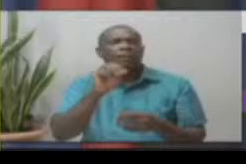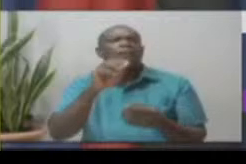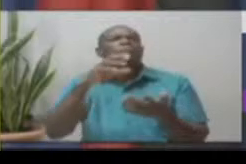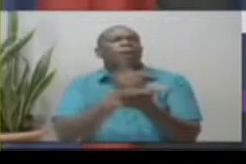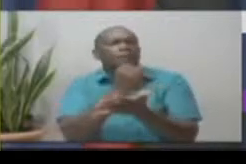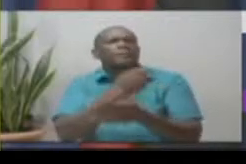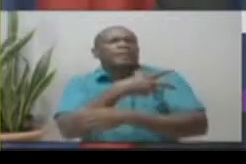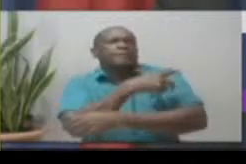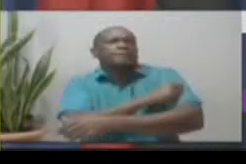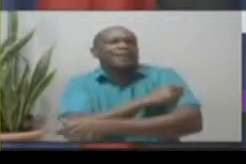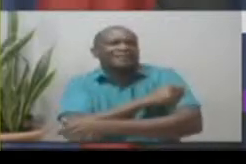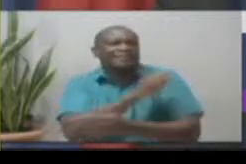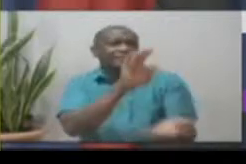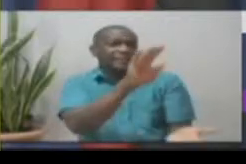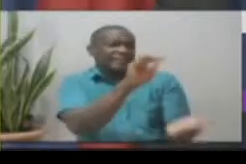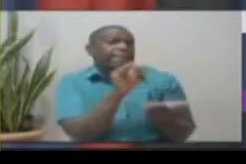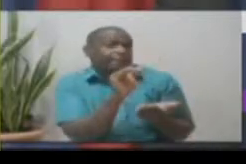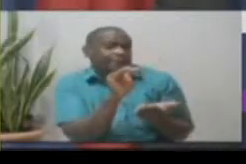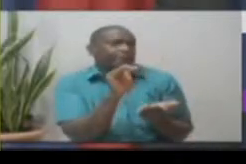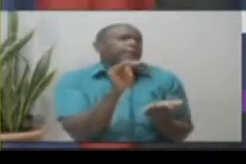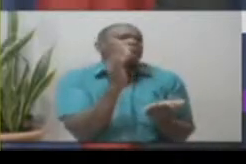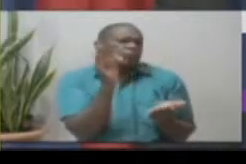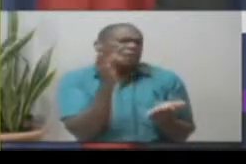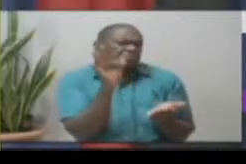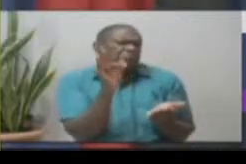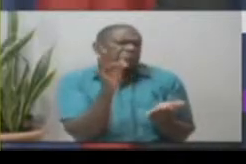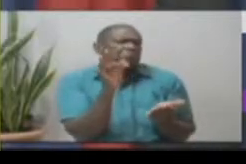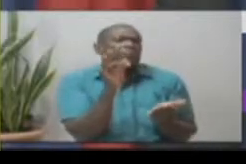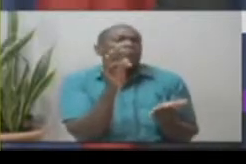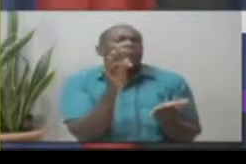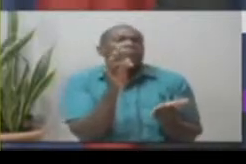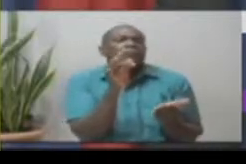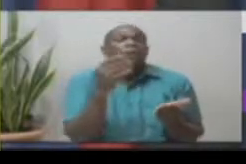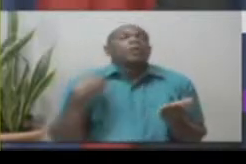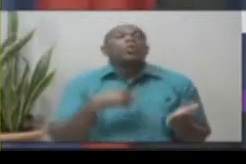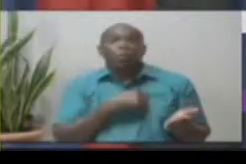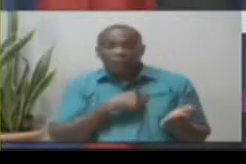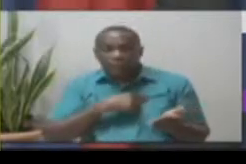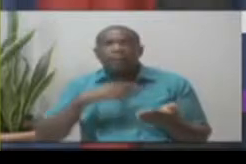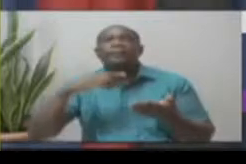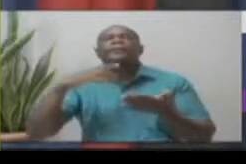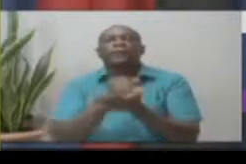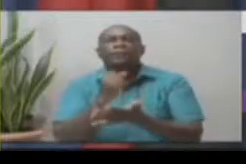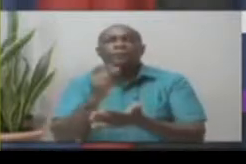we got our first access to a vaccine in April.